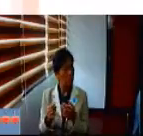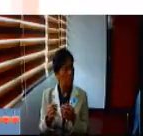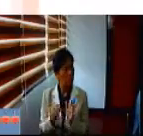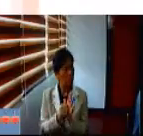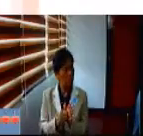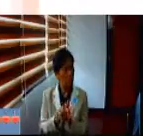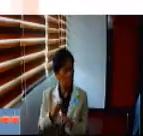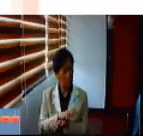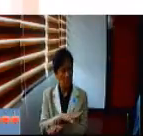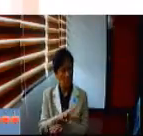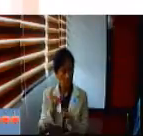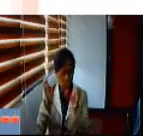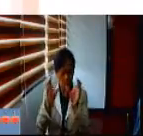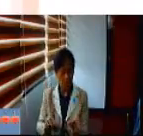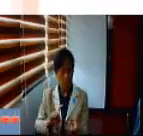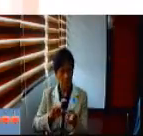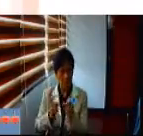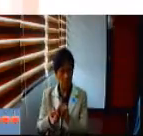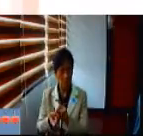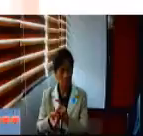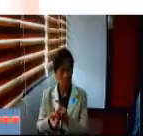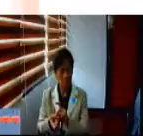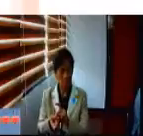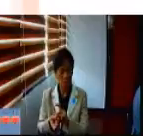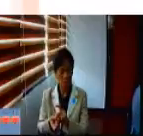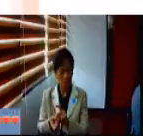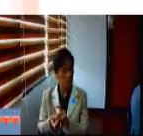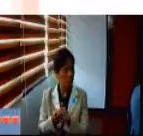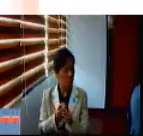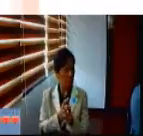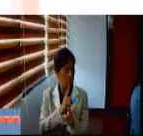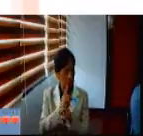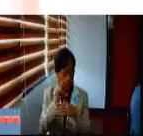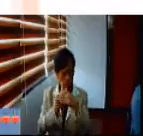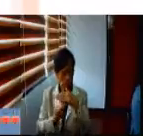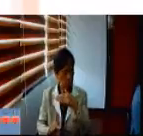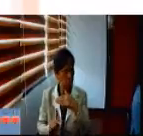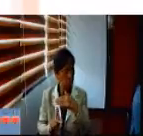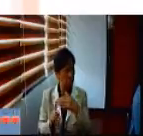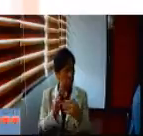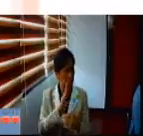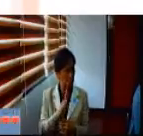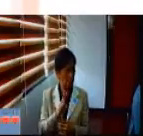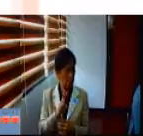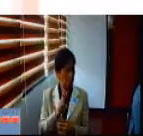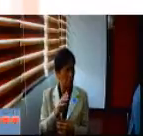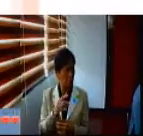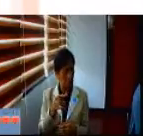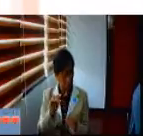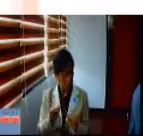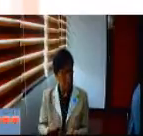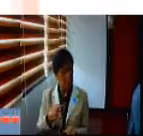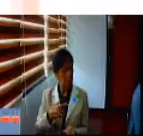effect of climate change, actually pinipredict nila will be mararamdaman pa lang